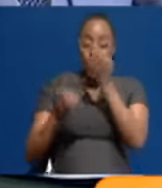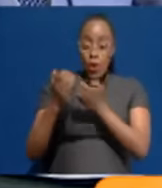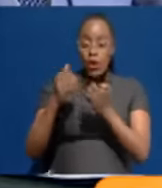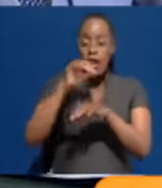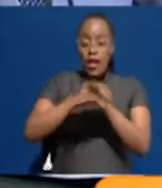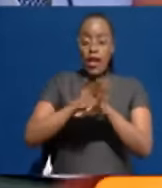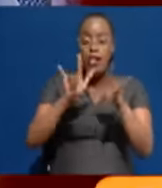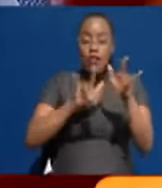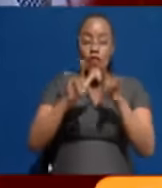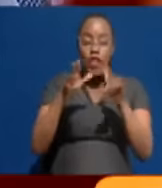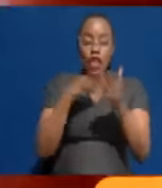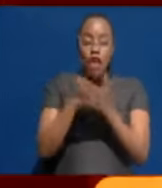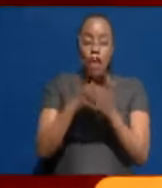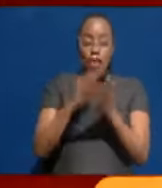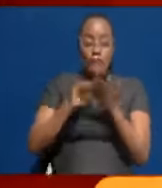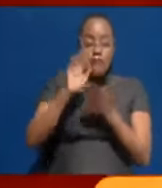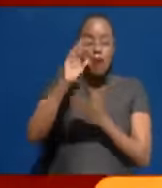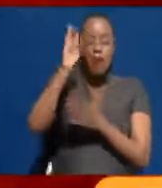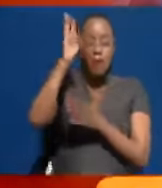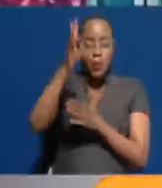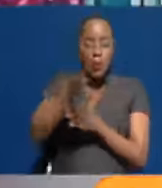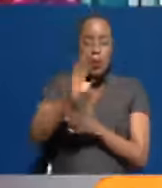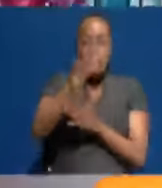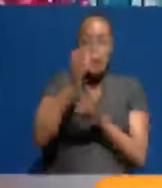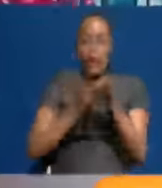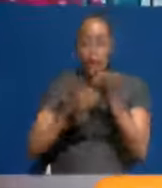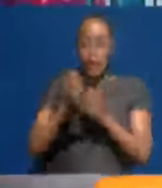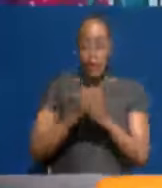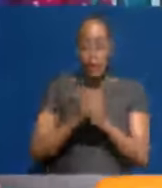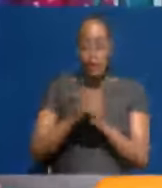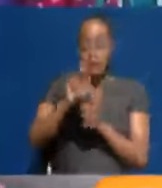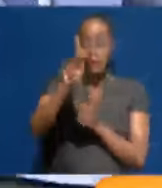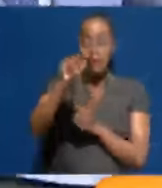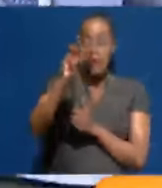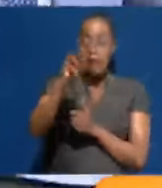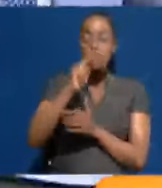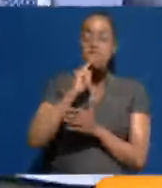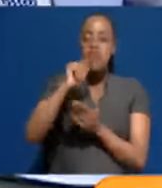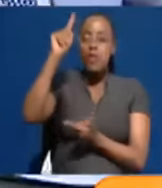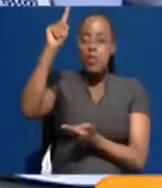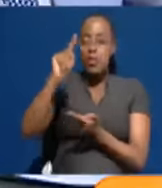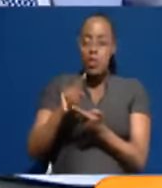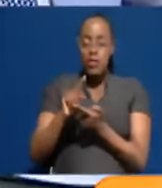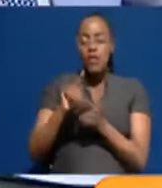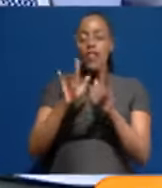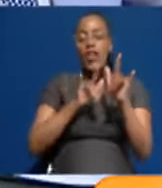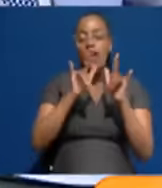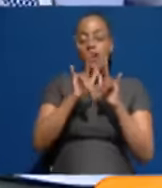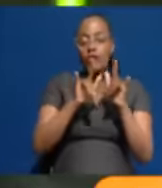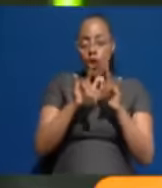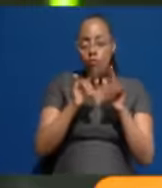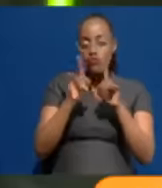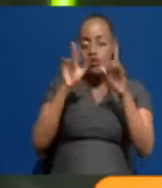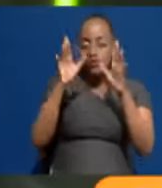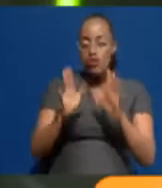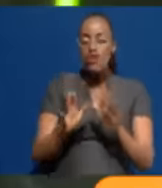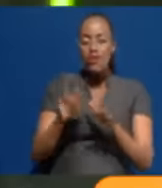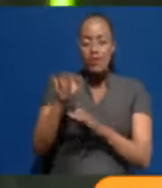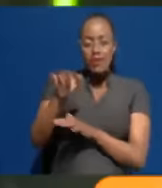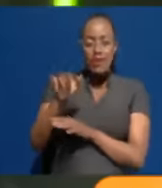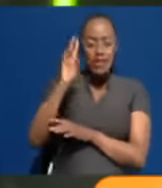more foreign exchange into their economy. Thugge says a further drop in Kenya's tourism fortunes was also to blame